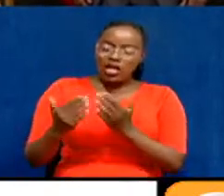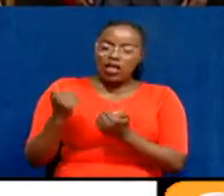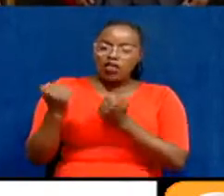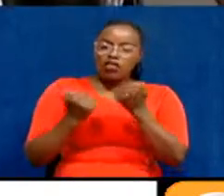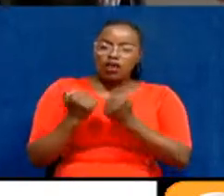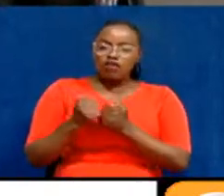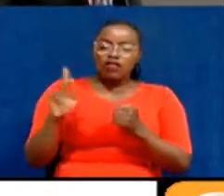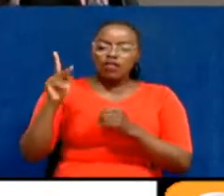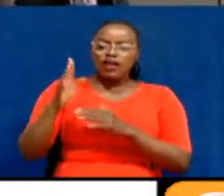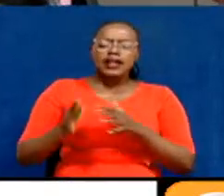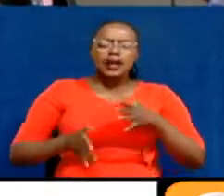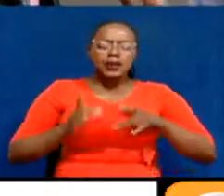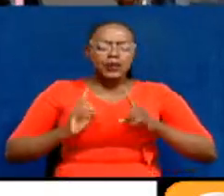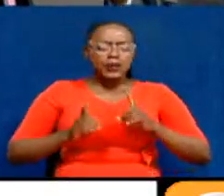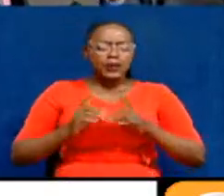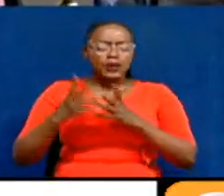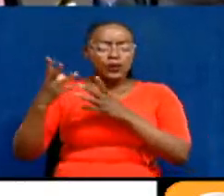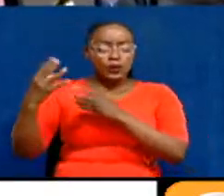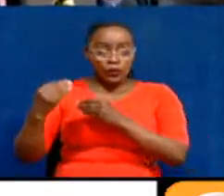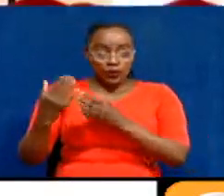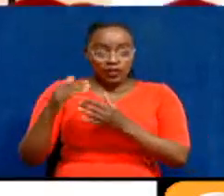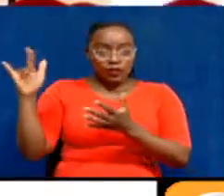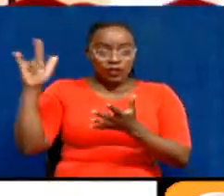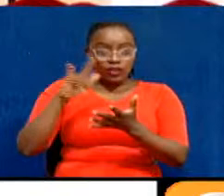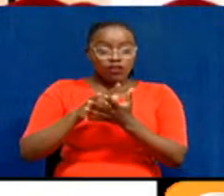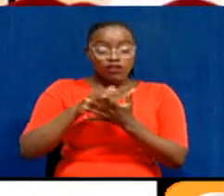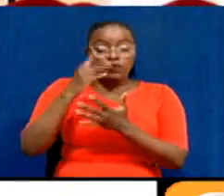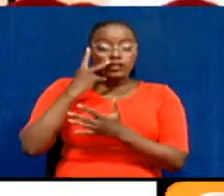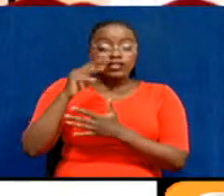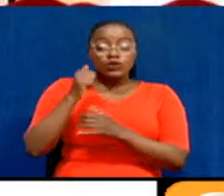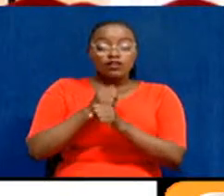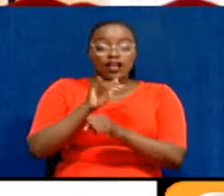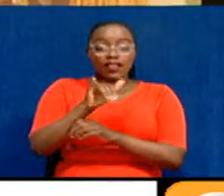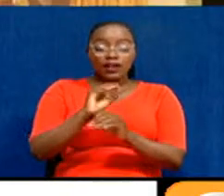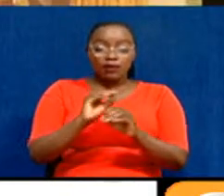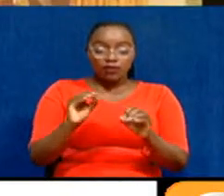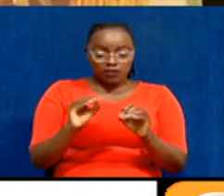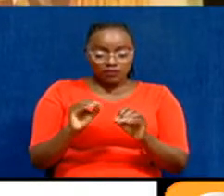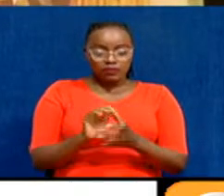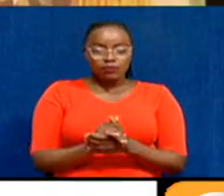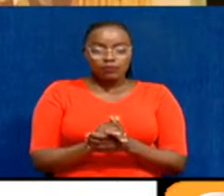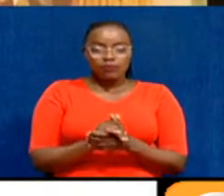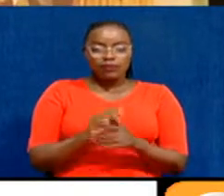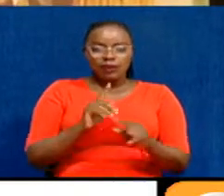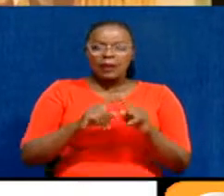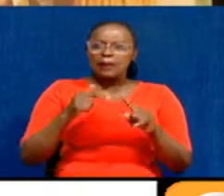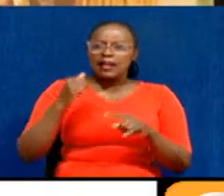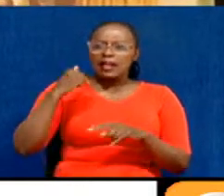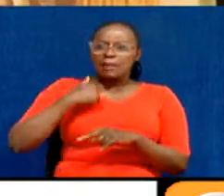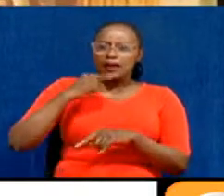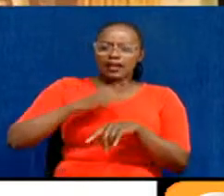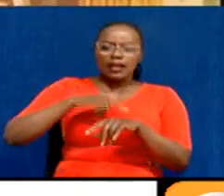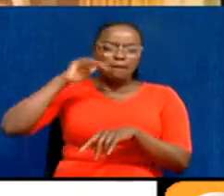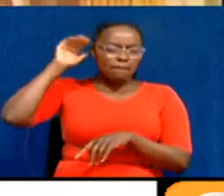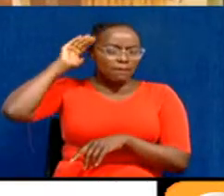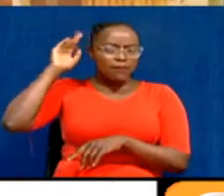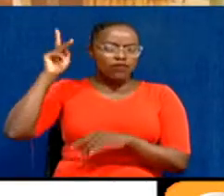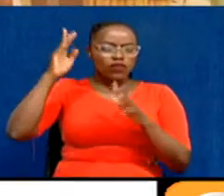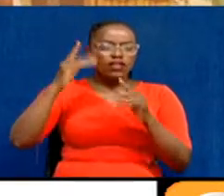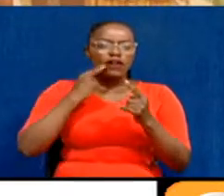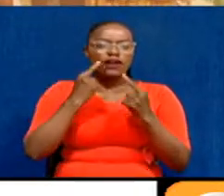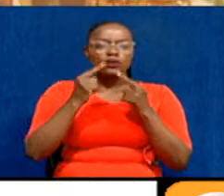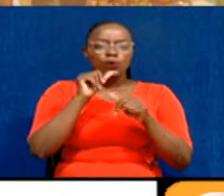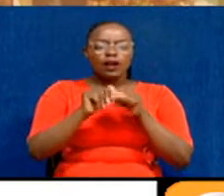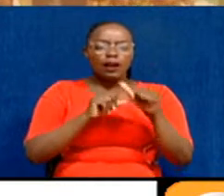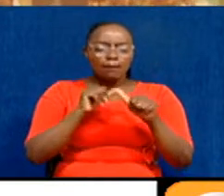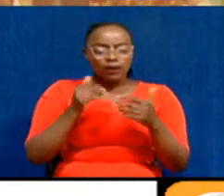Kenyans who were running all the way from the airport. And you didn't even realize that you had done that. But besides that, Yvonne, I think for me, when I was listening to Kenyans talk